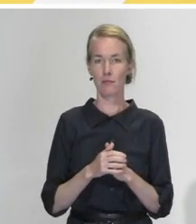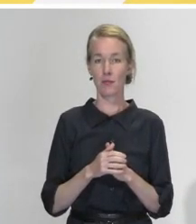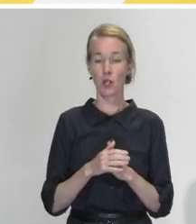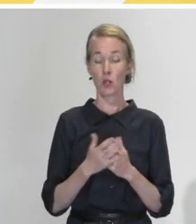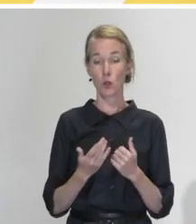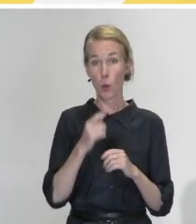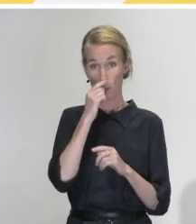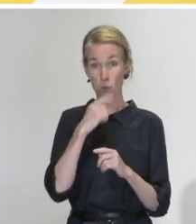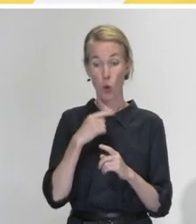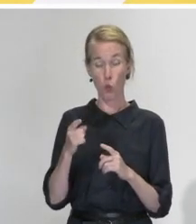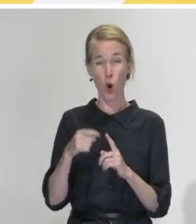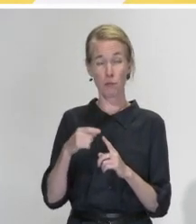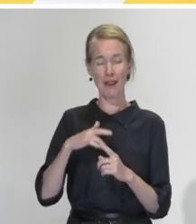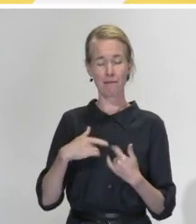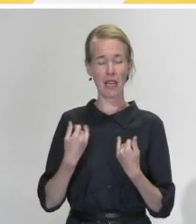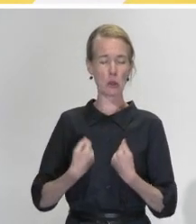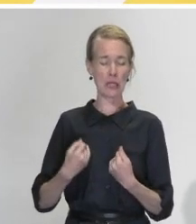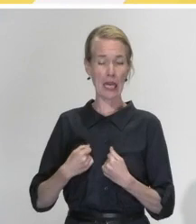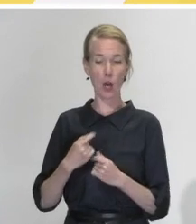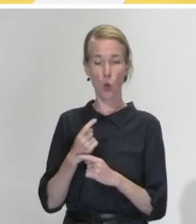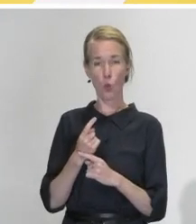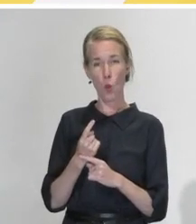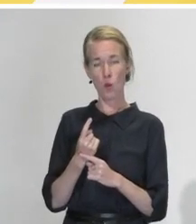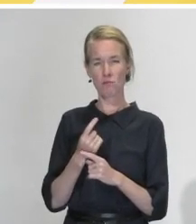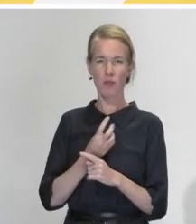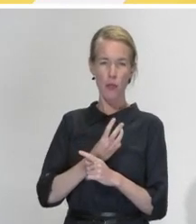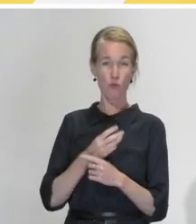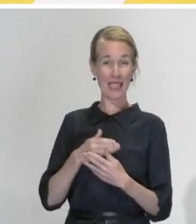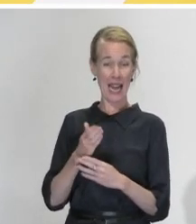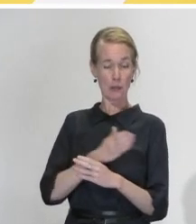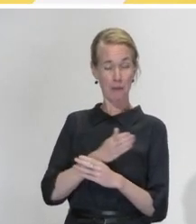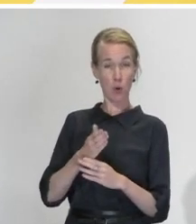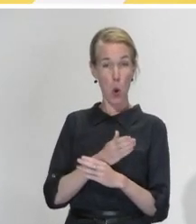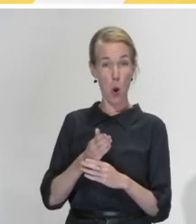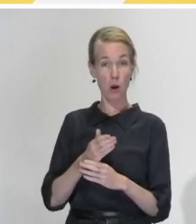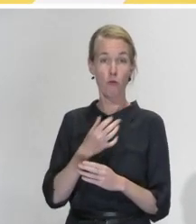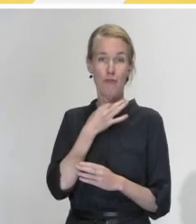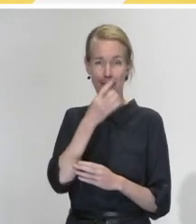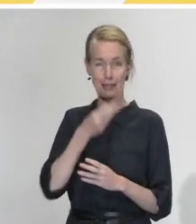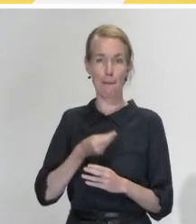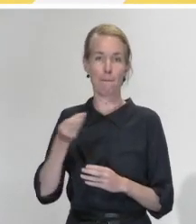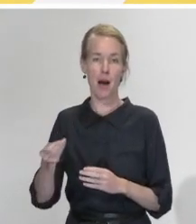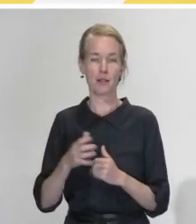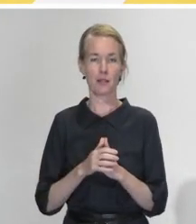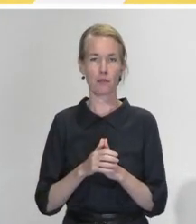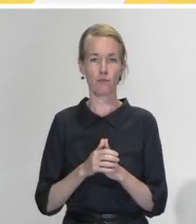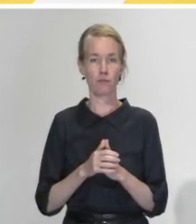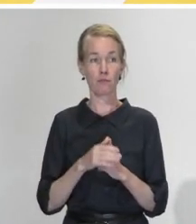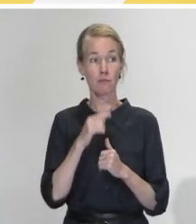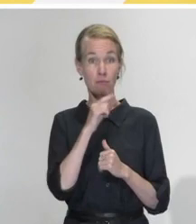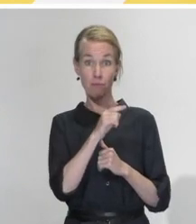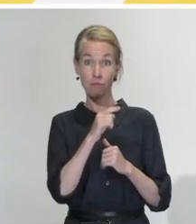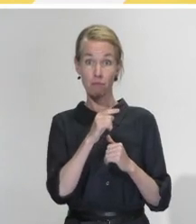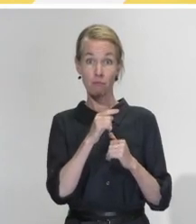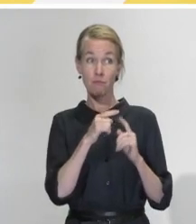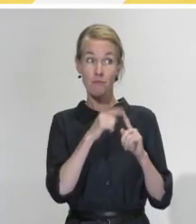3 days before they develop symptoms. As I say, and it says here, the WHO say, it's important to recognise that